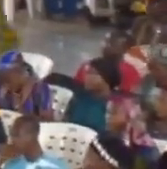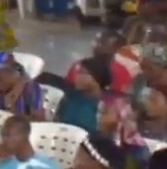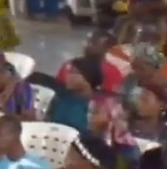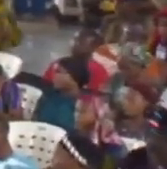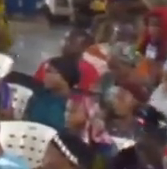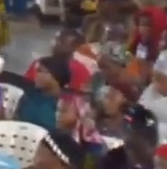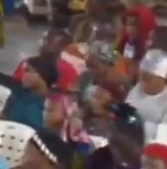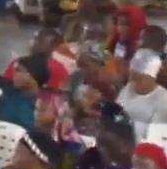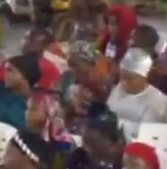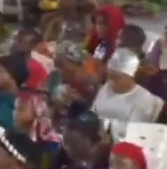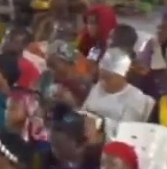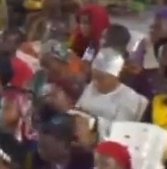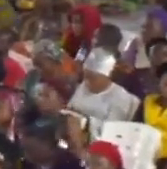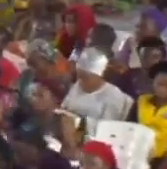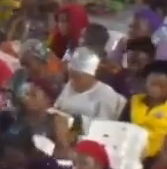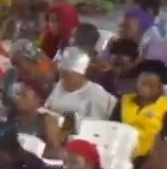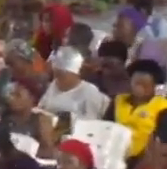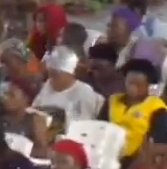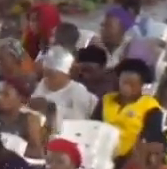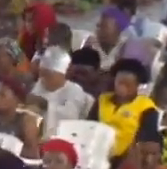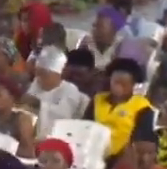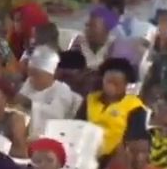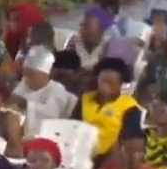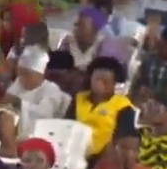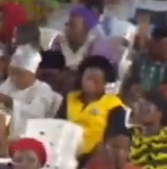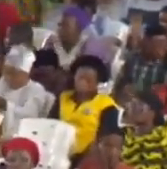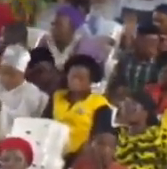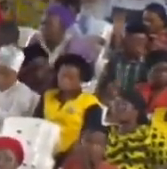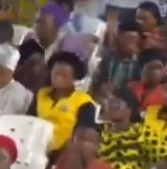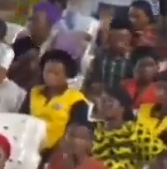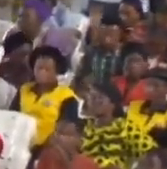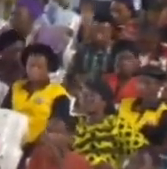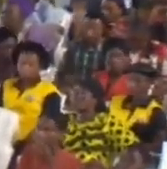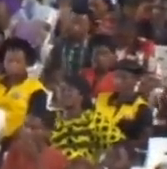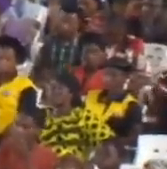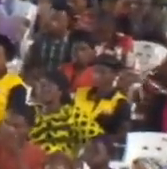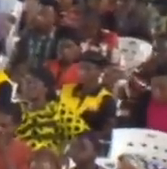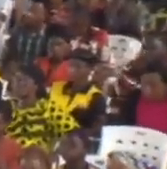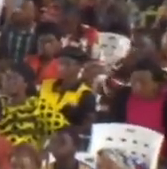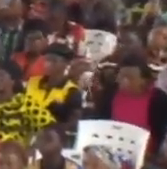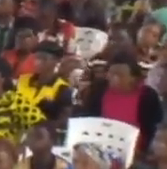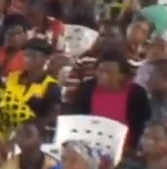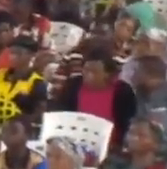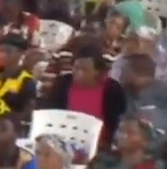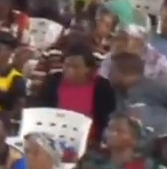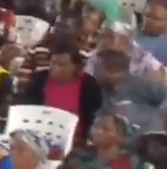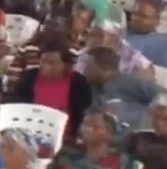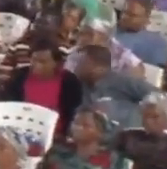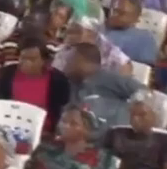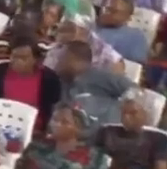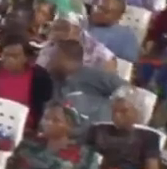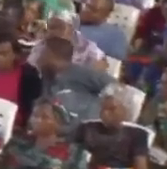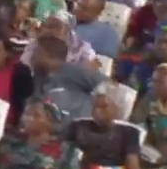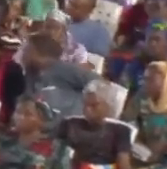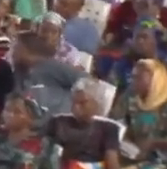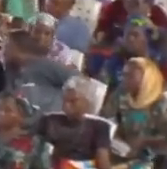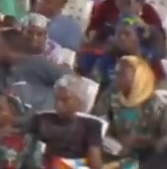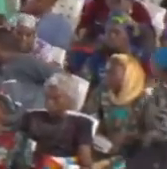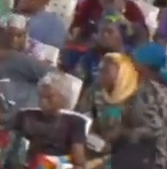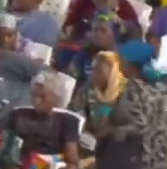there'll be Holy Communion and anointing service.